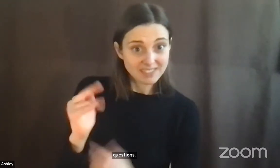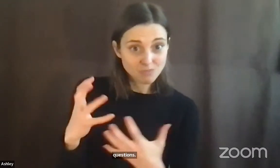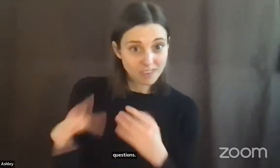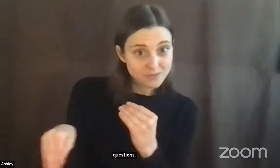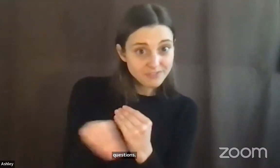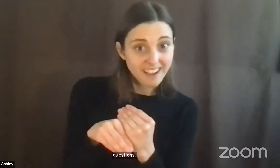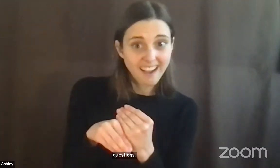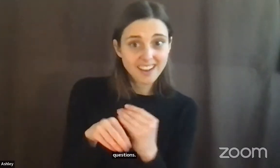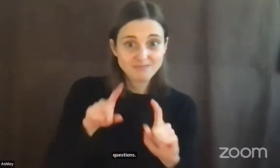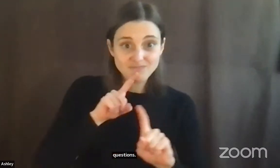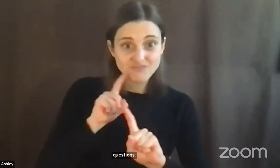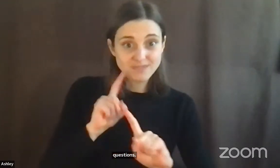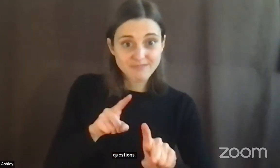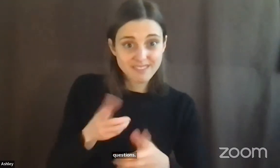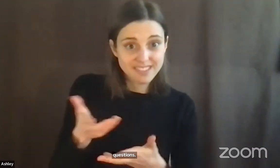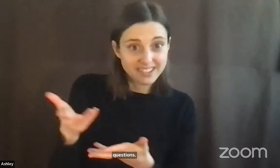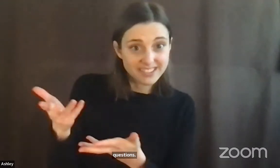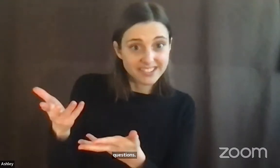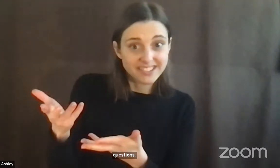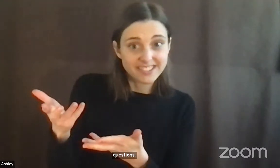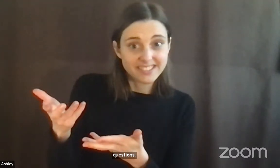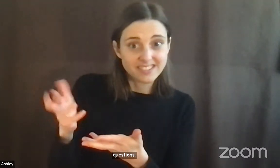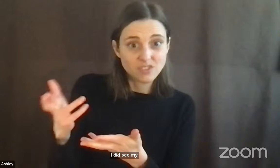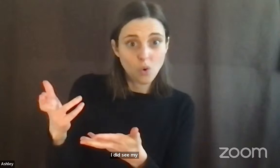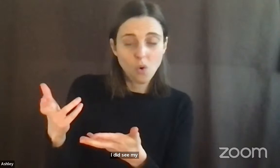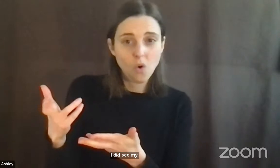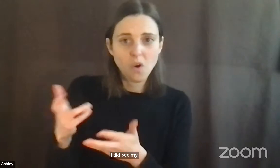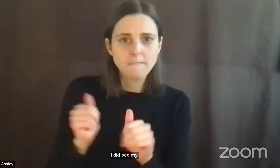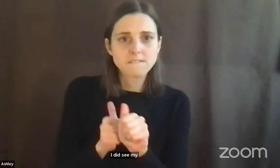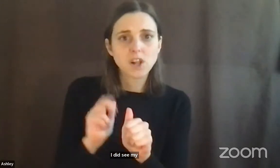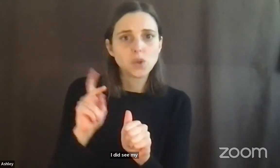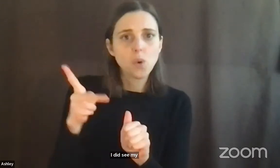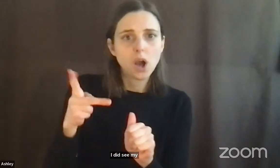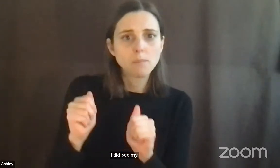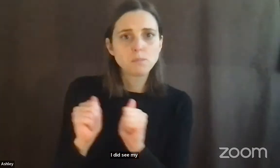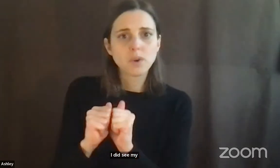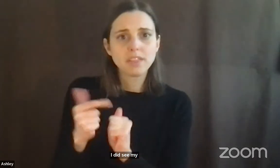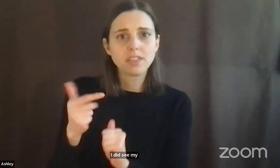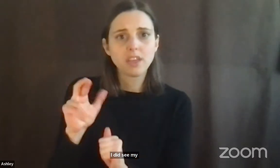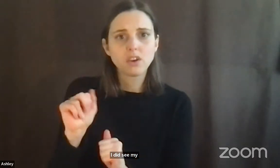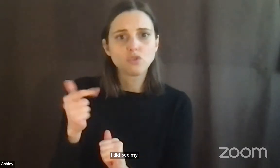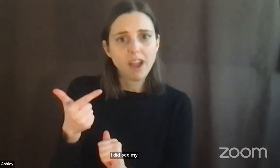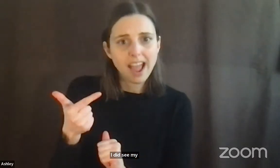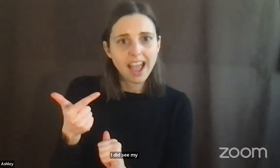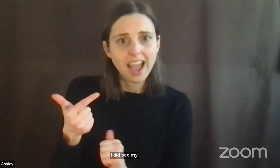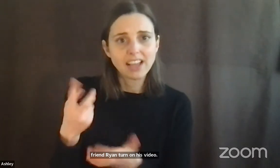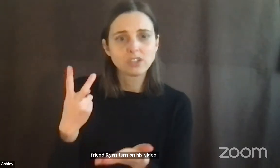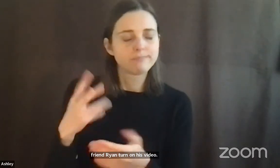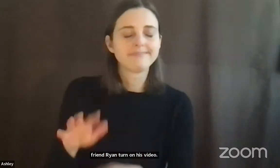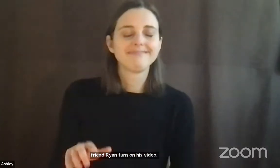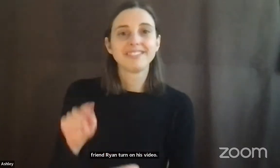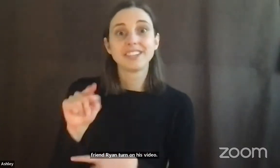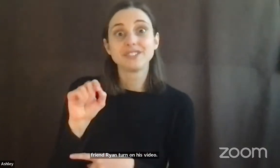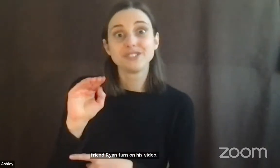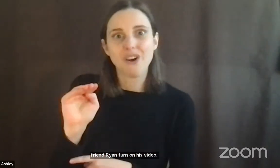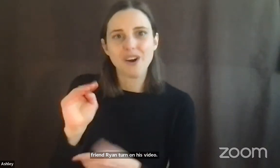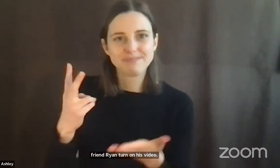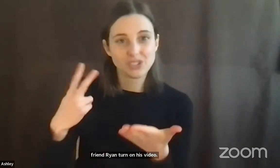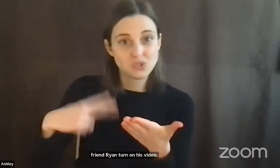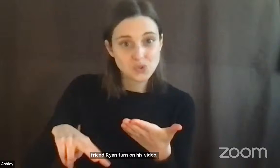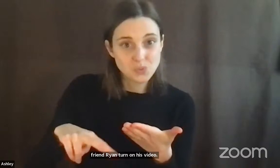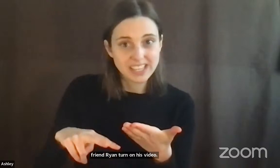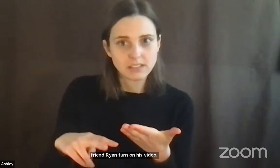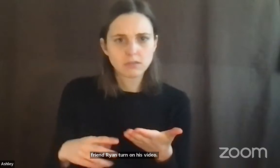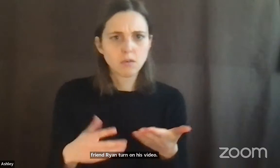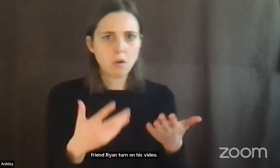to respond to this question or if we want to follow back up with Tom and the CAG in 2 weeks. We could do either,